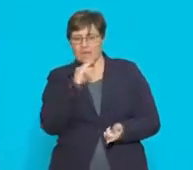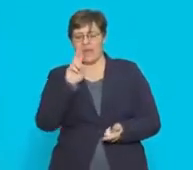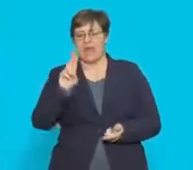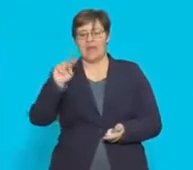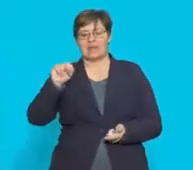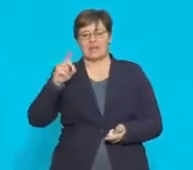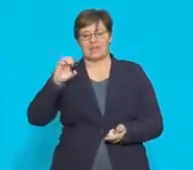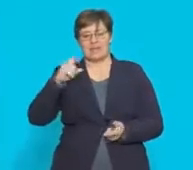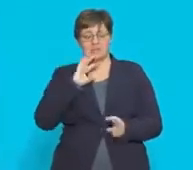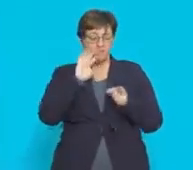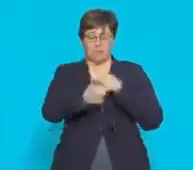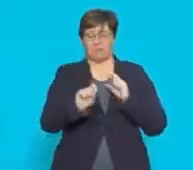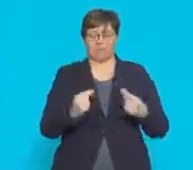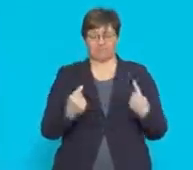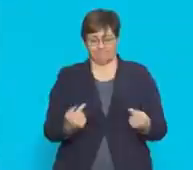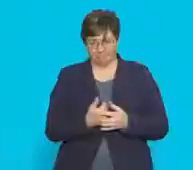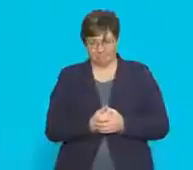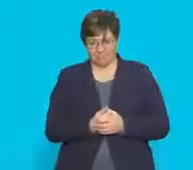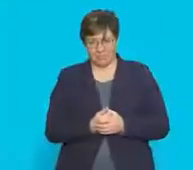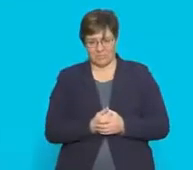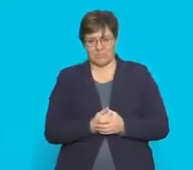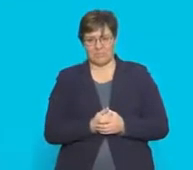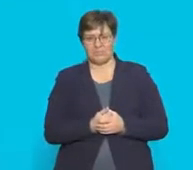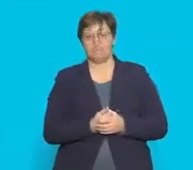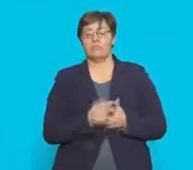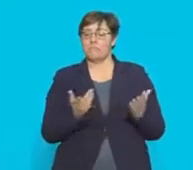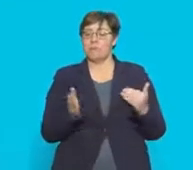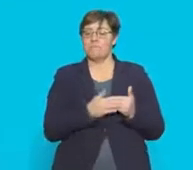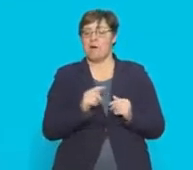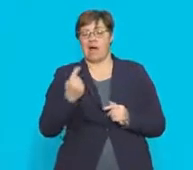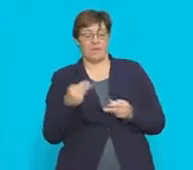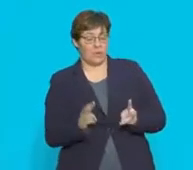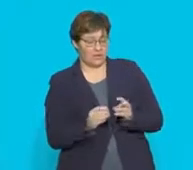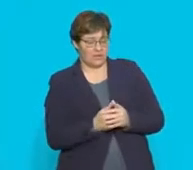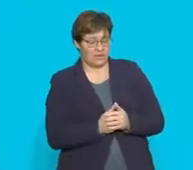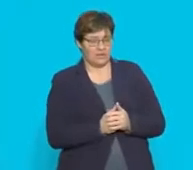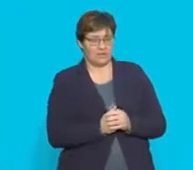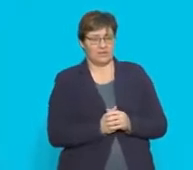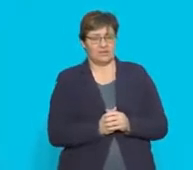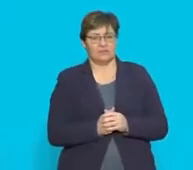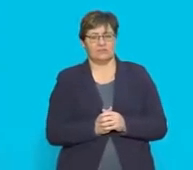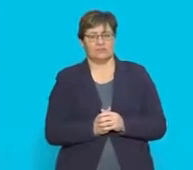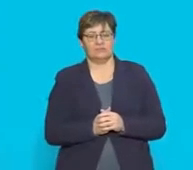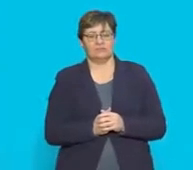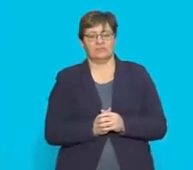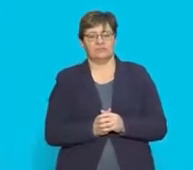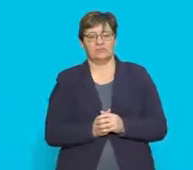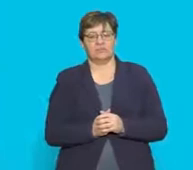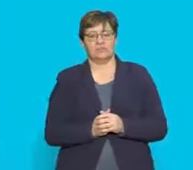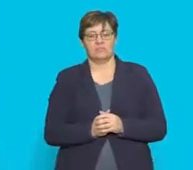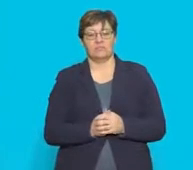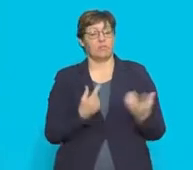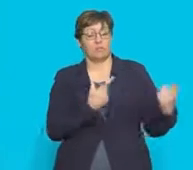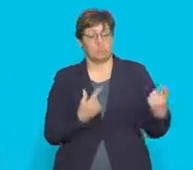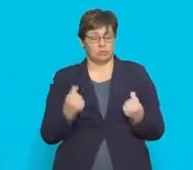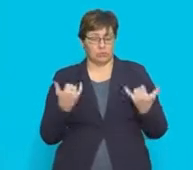undefined solution. So another way of looking at this, which I want us now, this is what we are